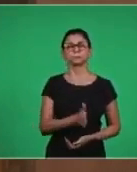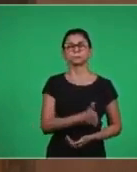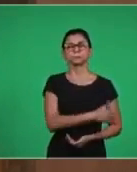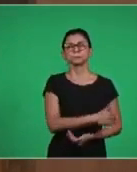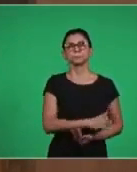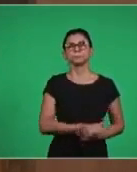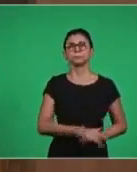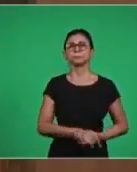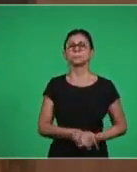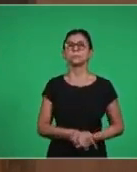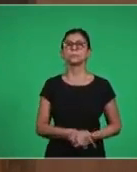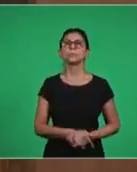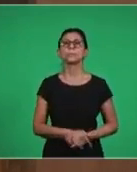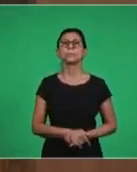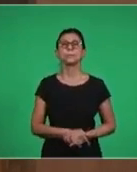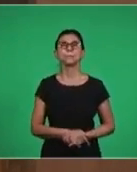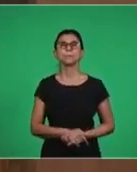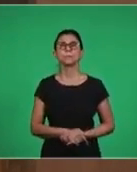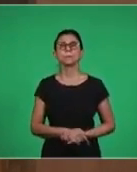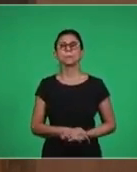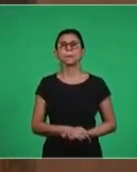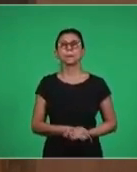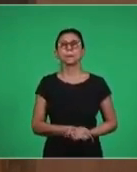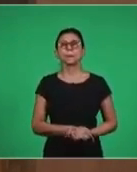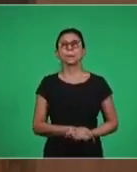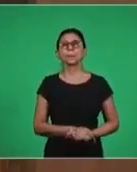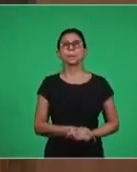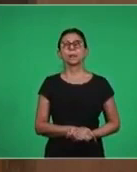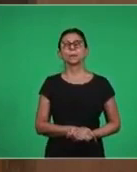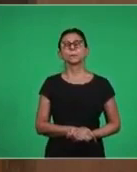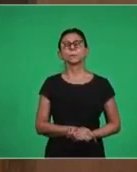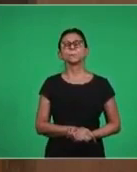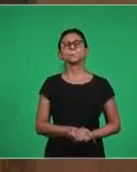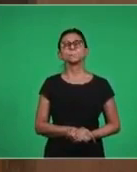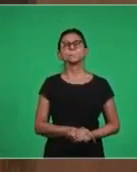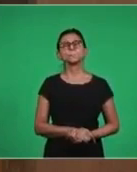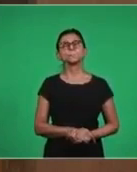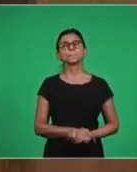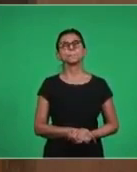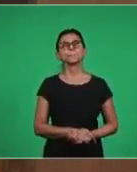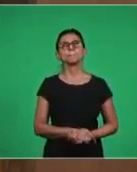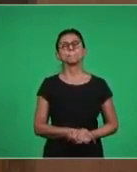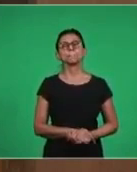This is not a justification. It is interesting that the Lord